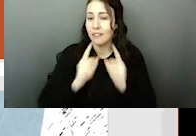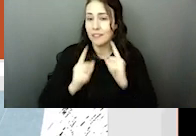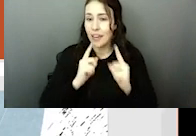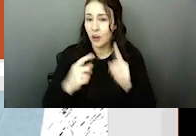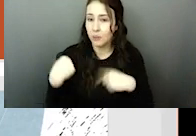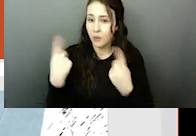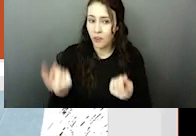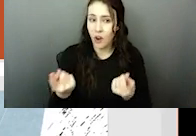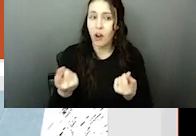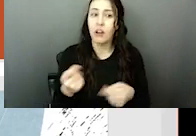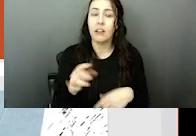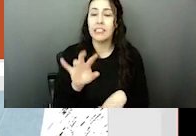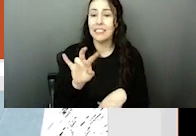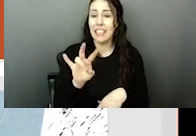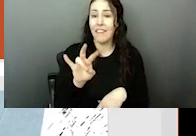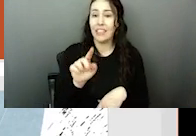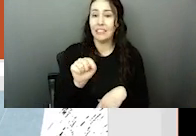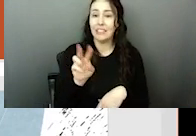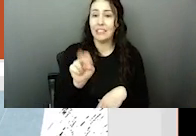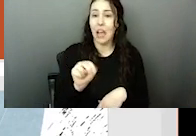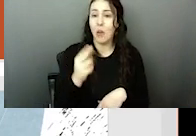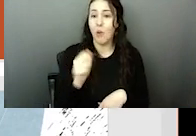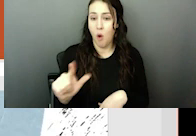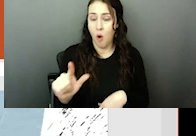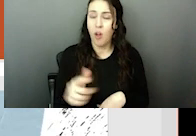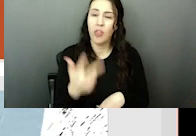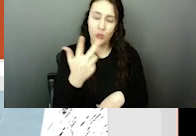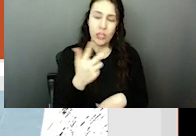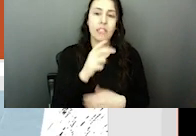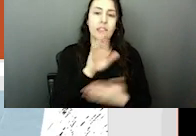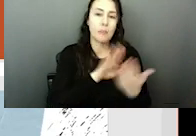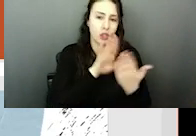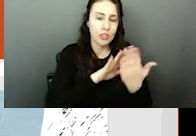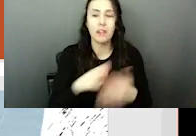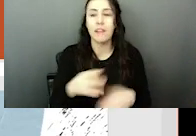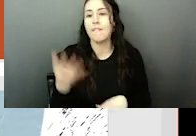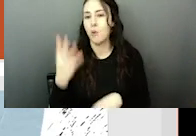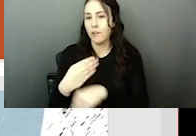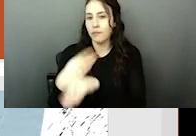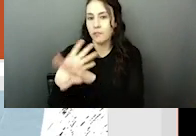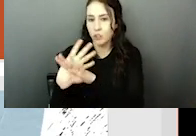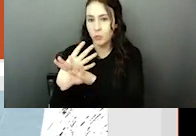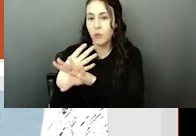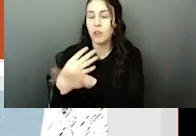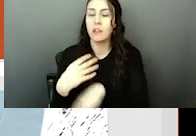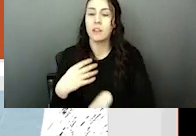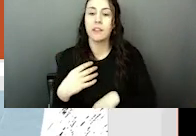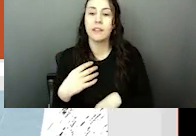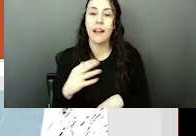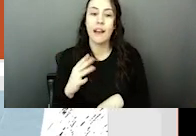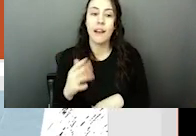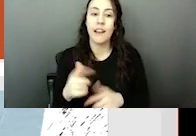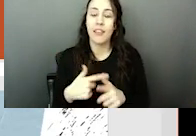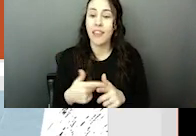that ACCJC hosted. 3 of them were in person and 4 of them were virtual. And then we had some, we